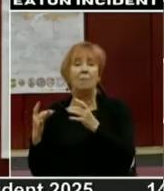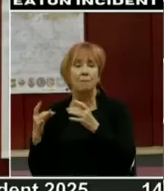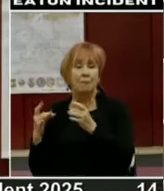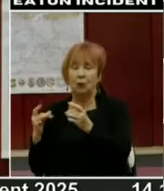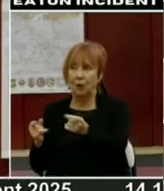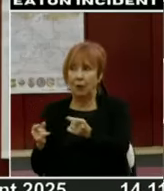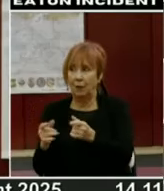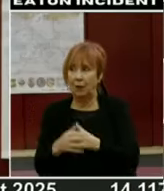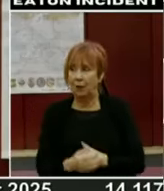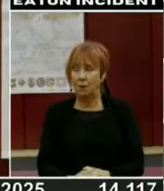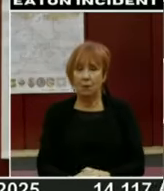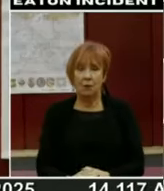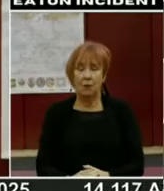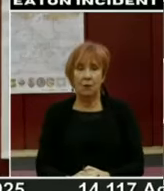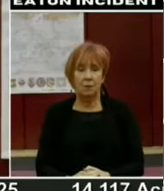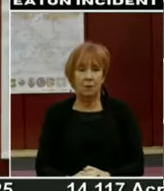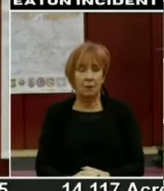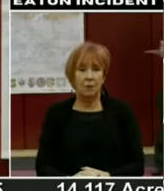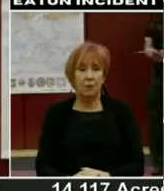can.